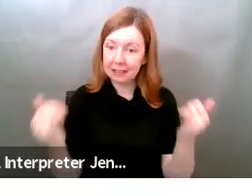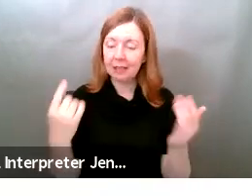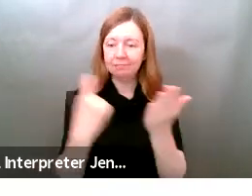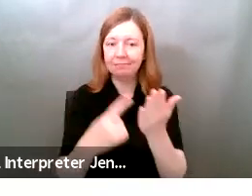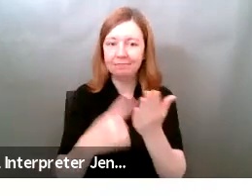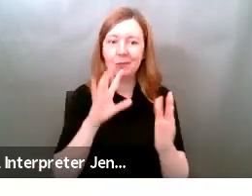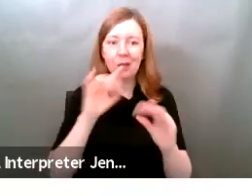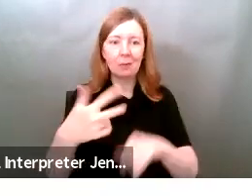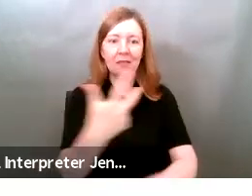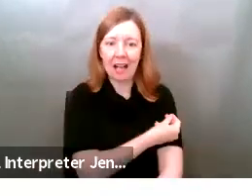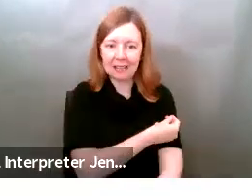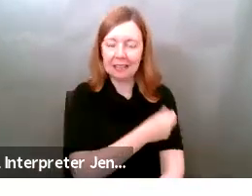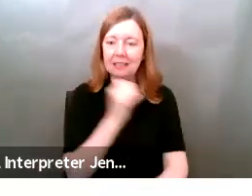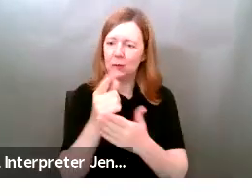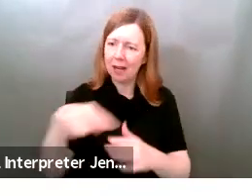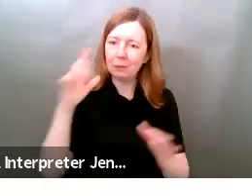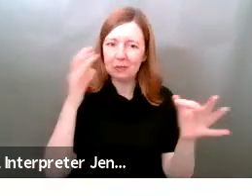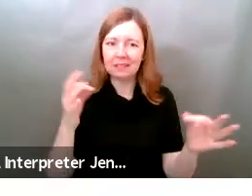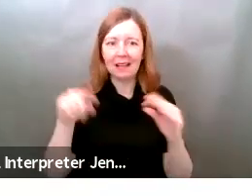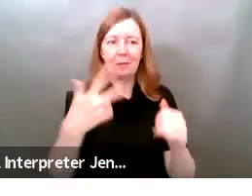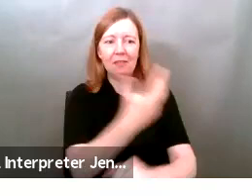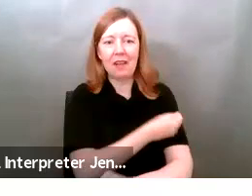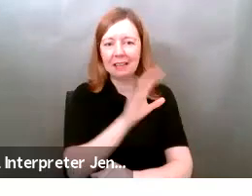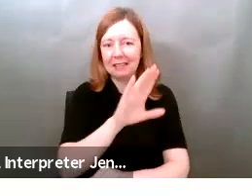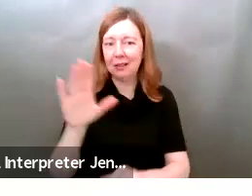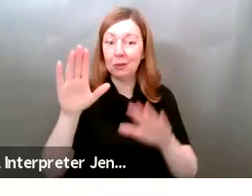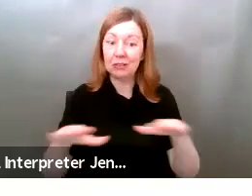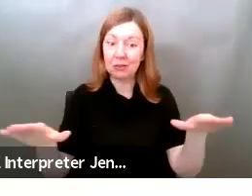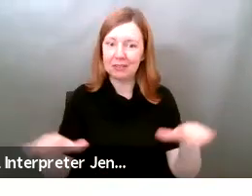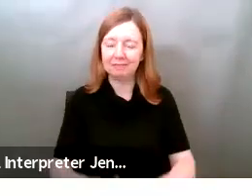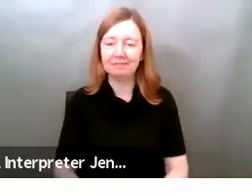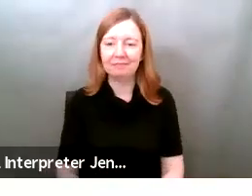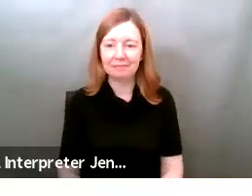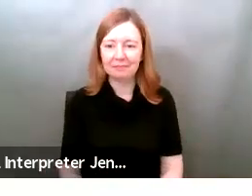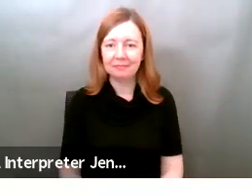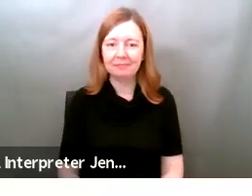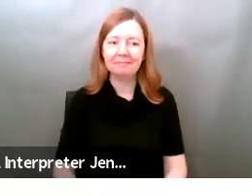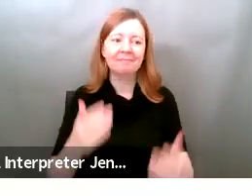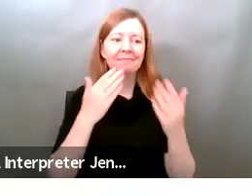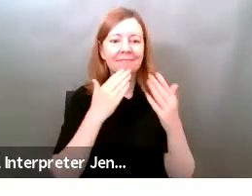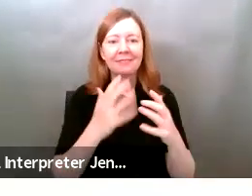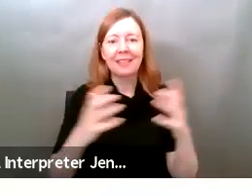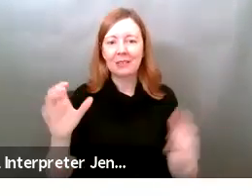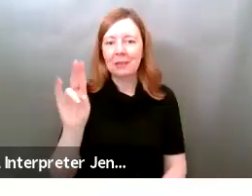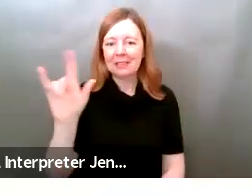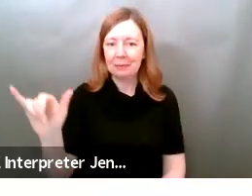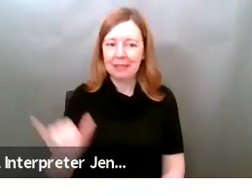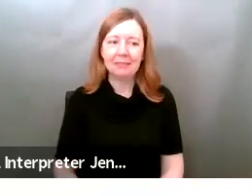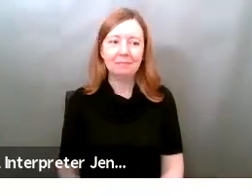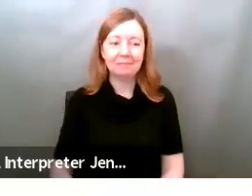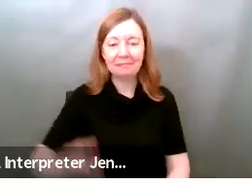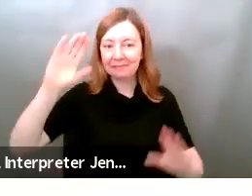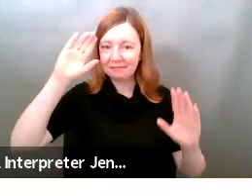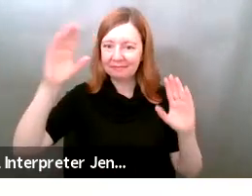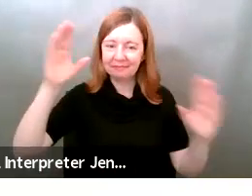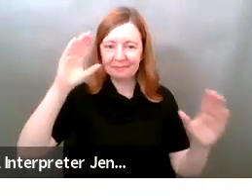about the vaccine to help you make a decision about vaccinating your children. Thanks so much, Emily. Hello